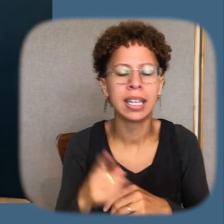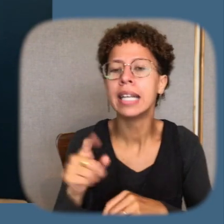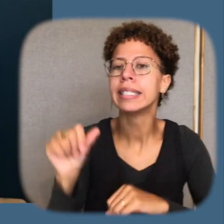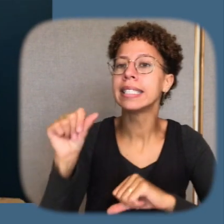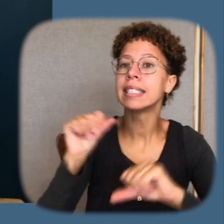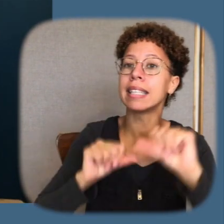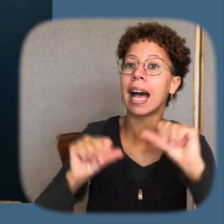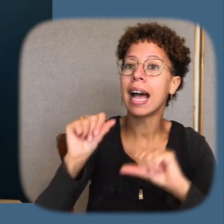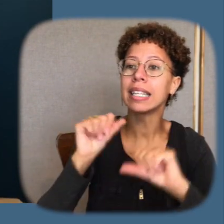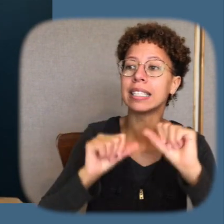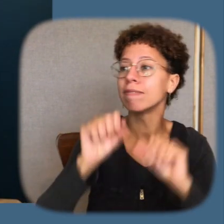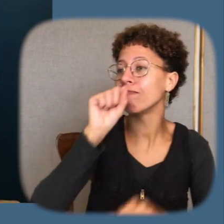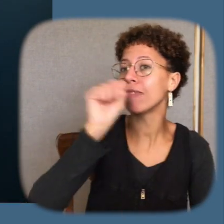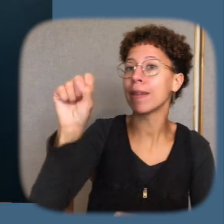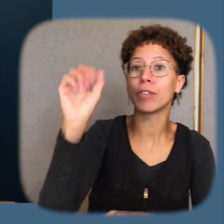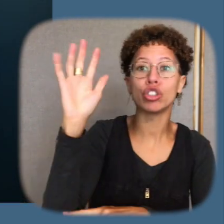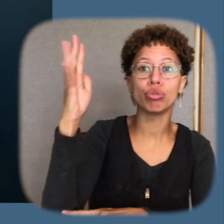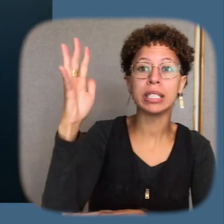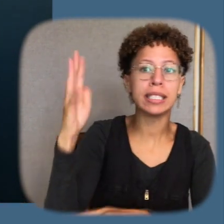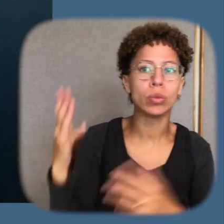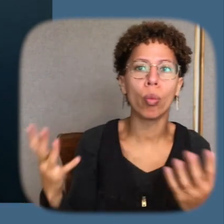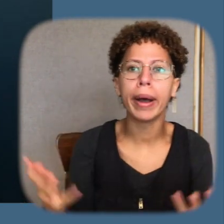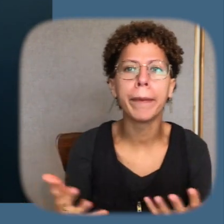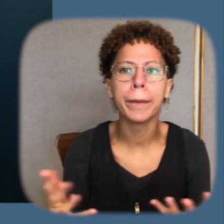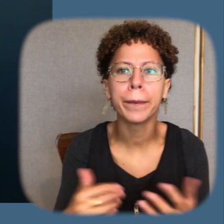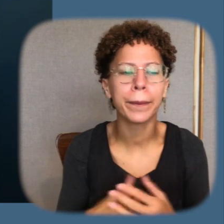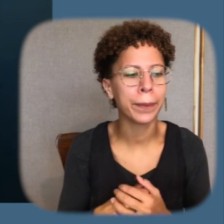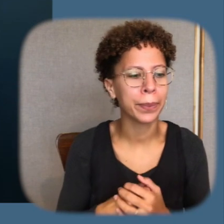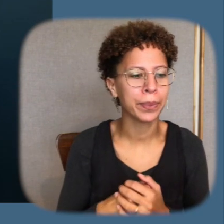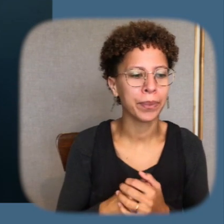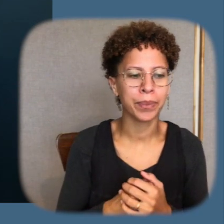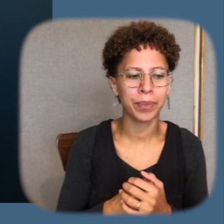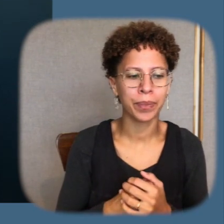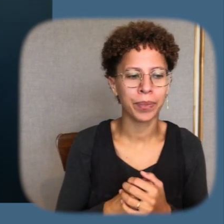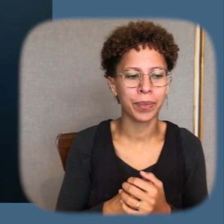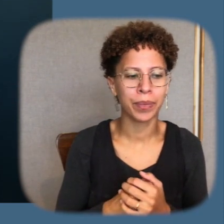the scientist's favorite tree?